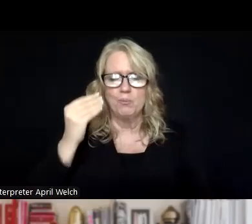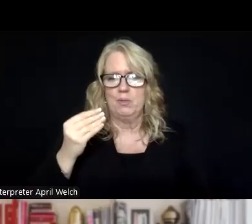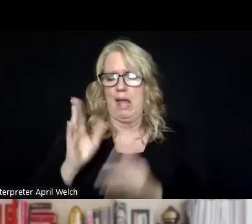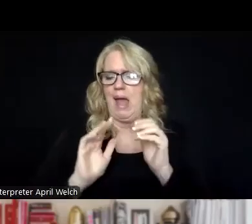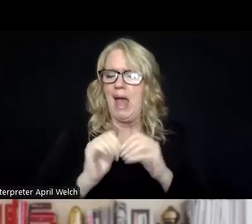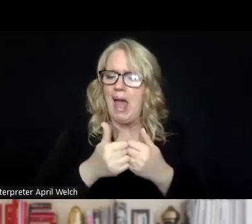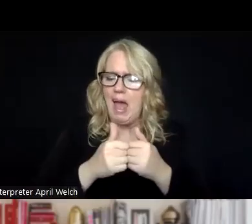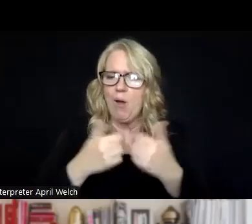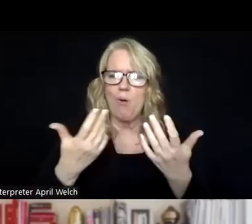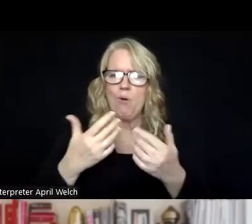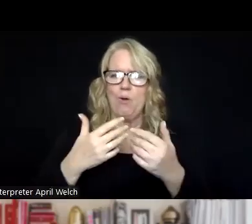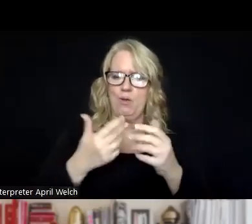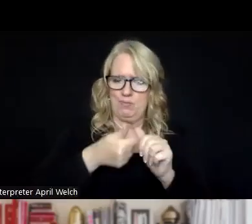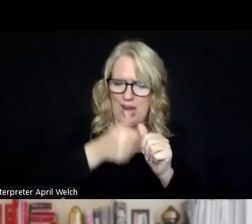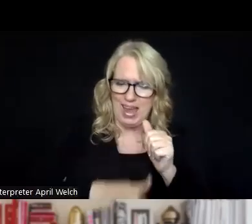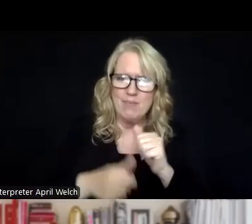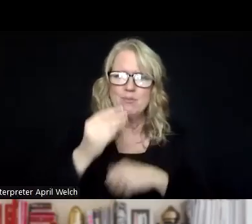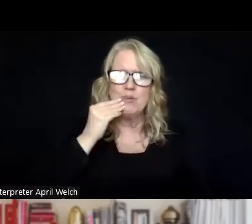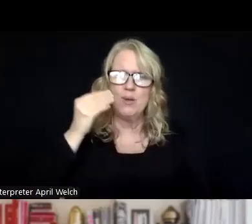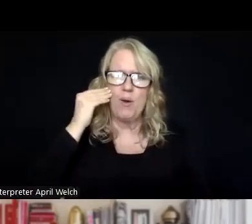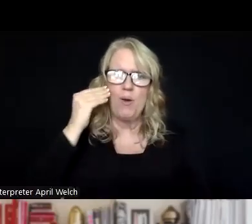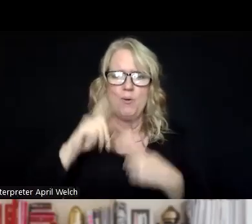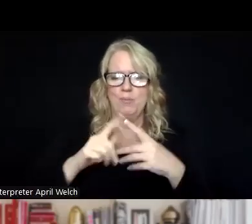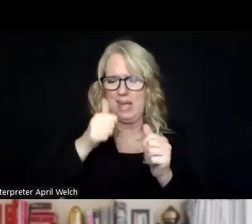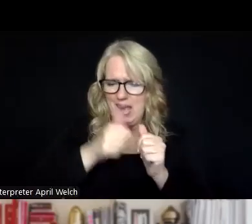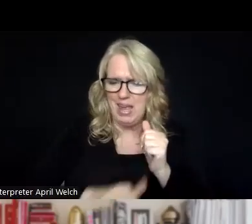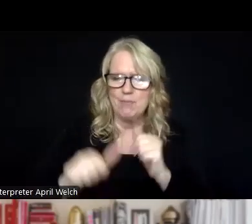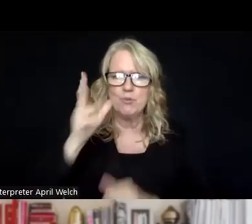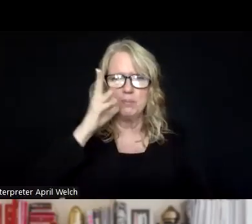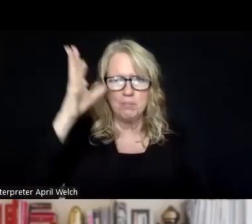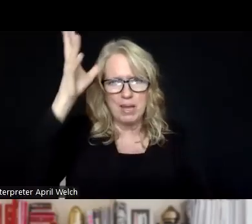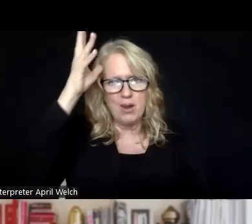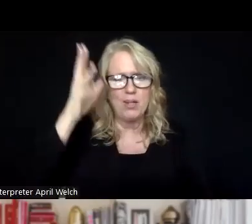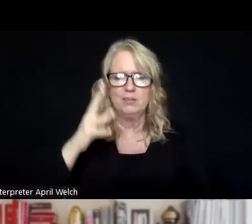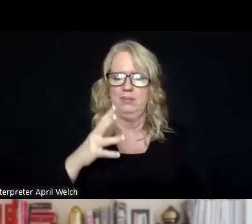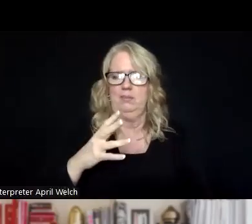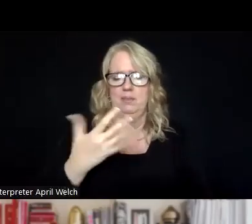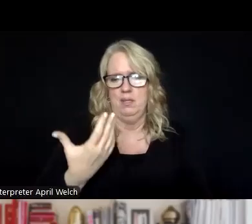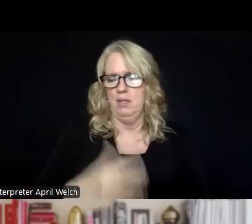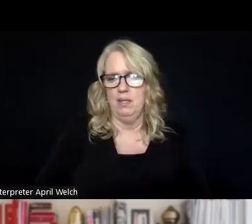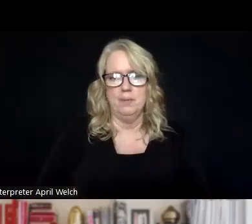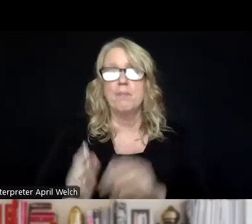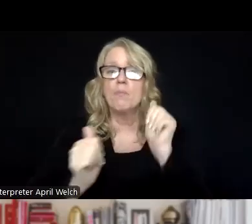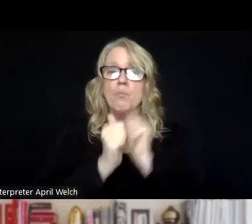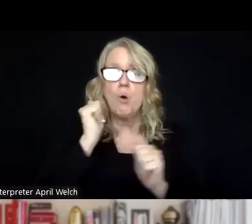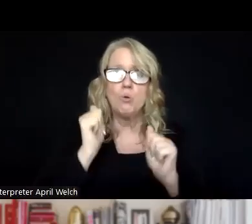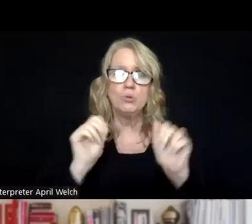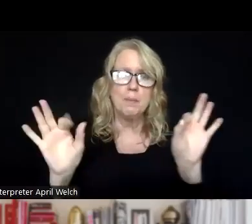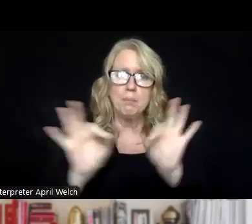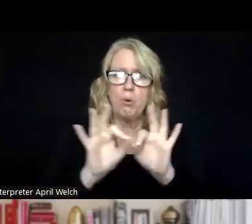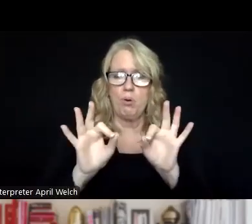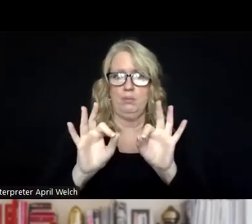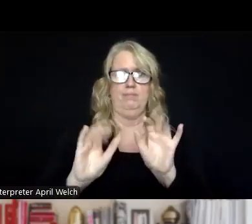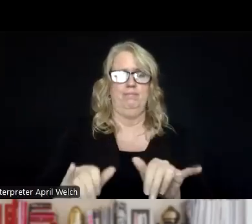get in every home, in every parent's pocket? And that's one of the most important things that we learn